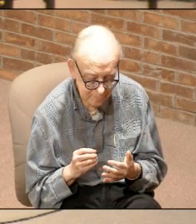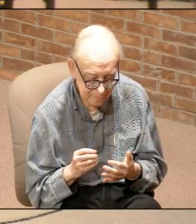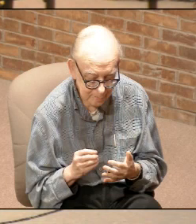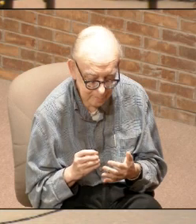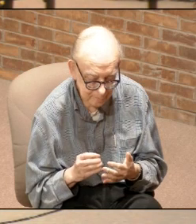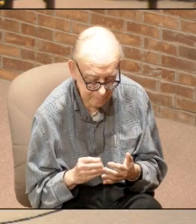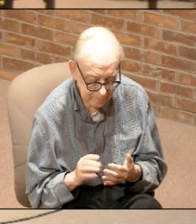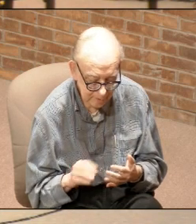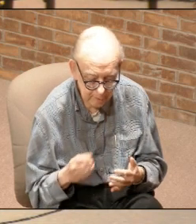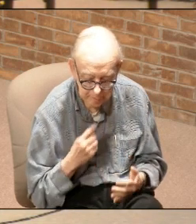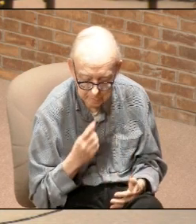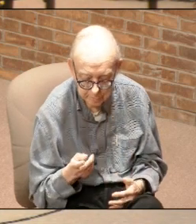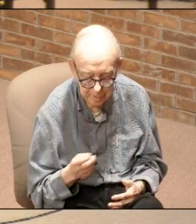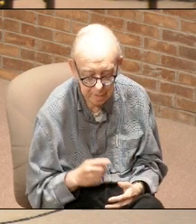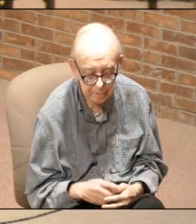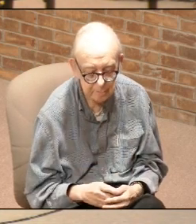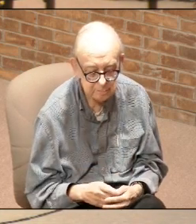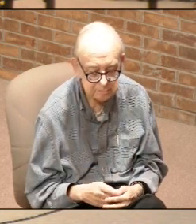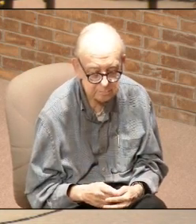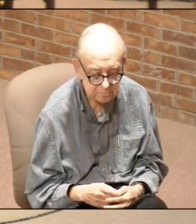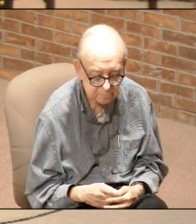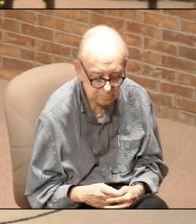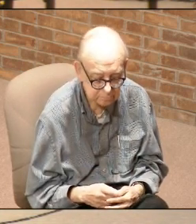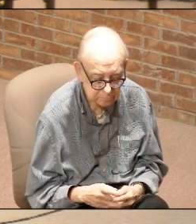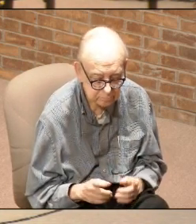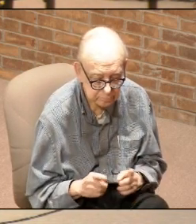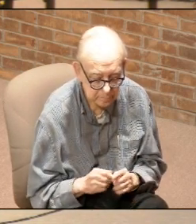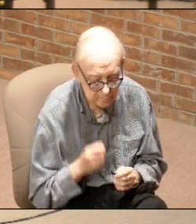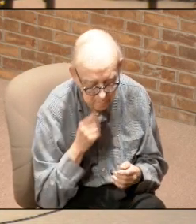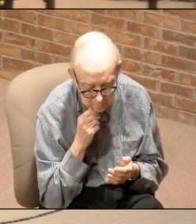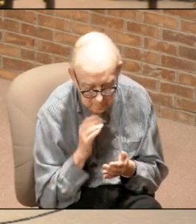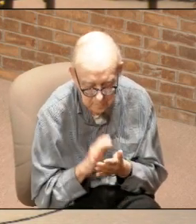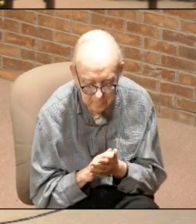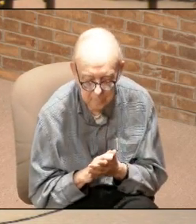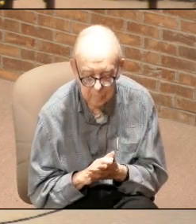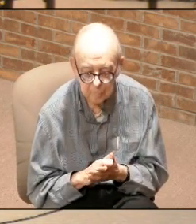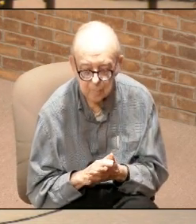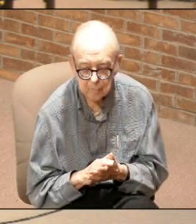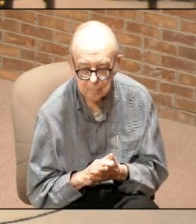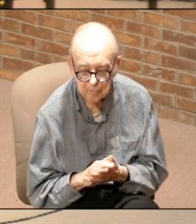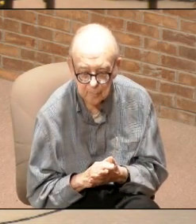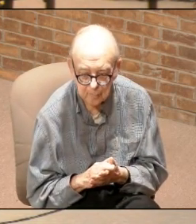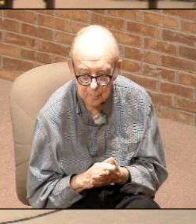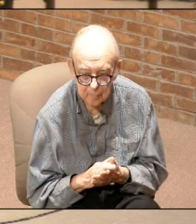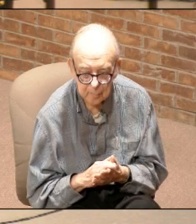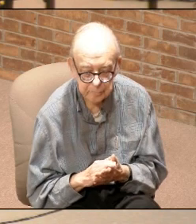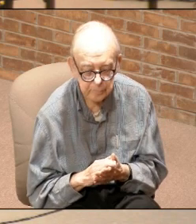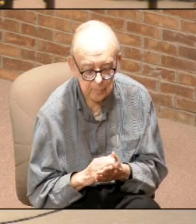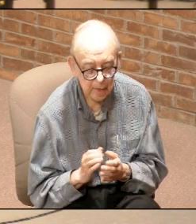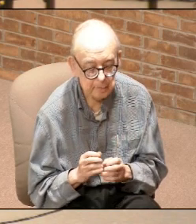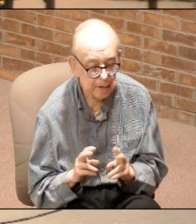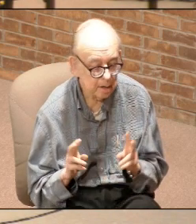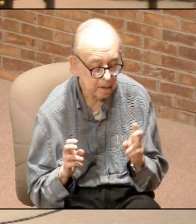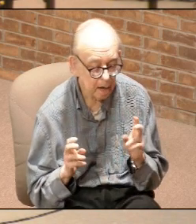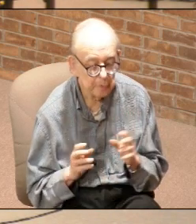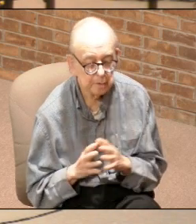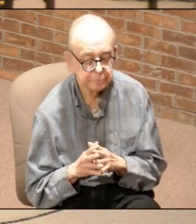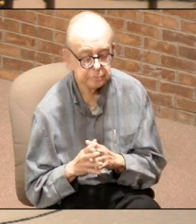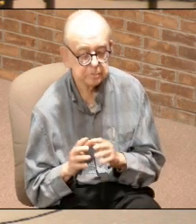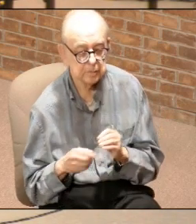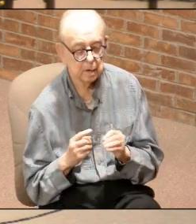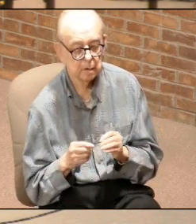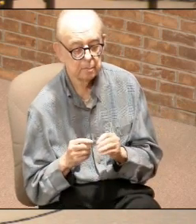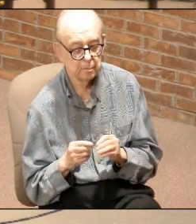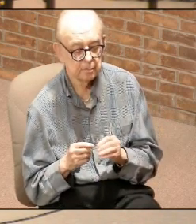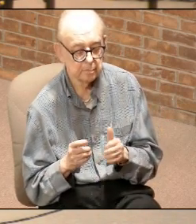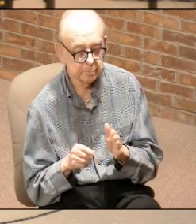and they'll tell you like my wife made a a comment about